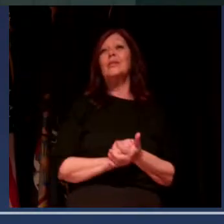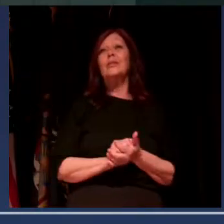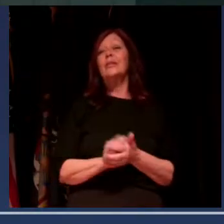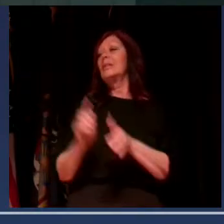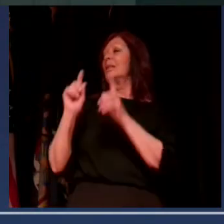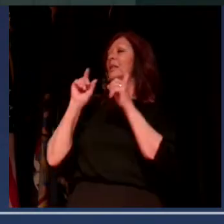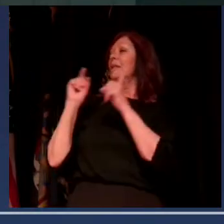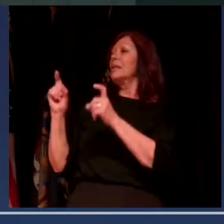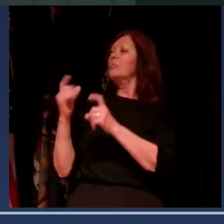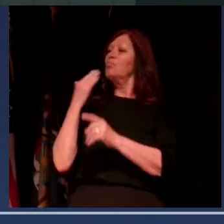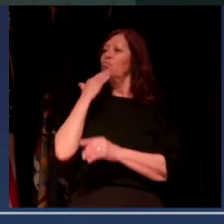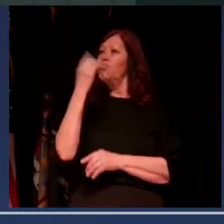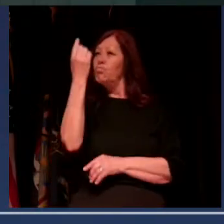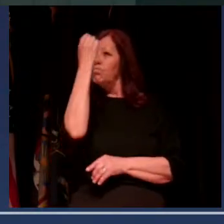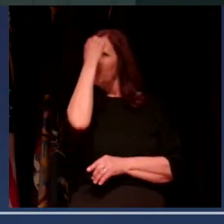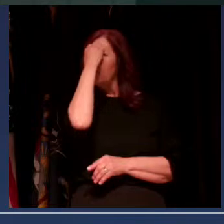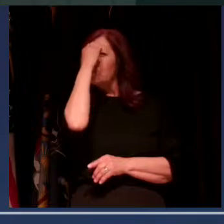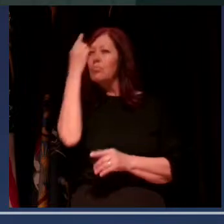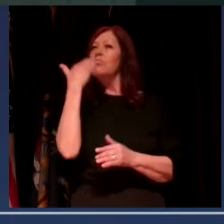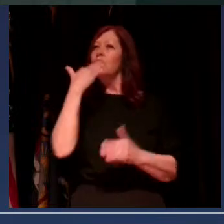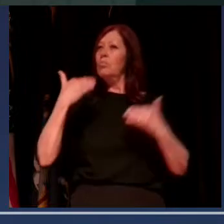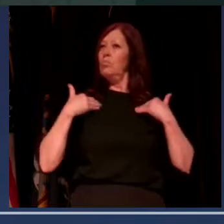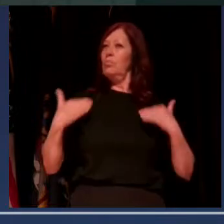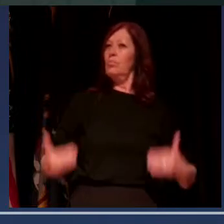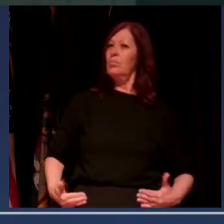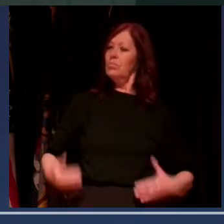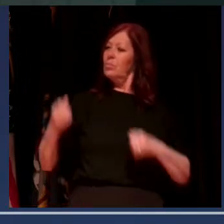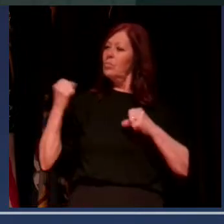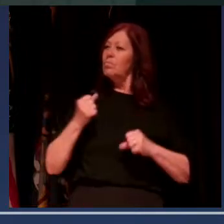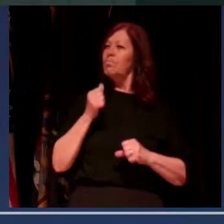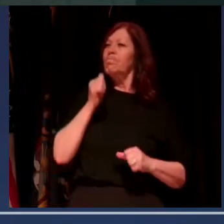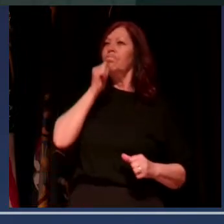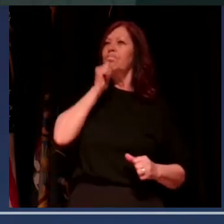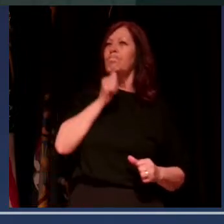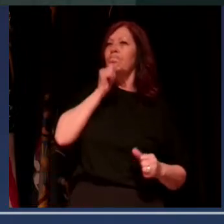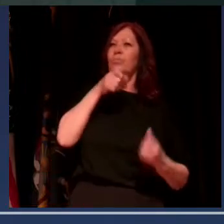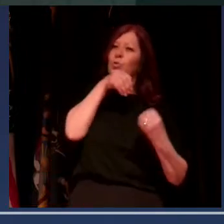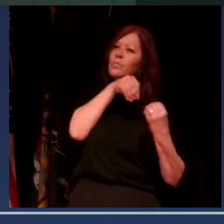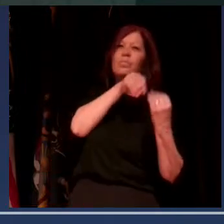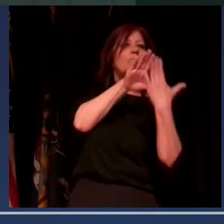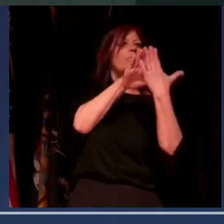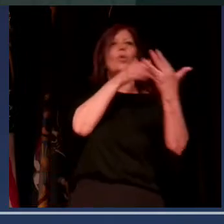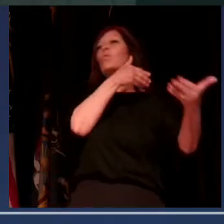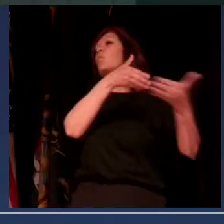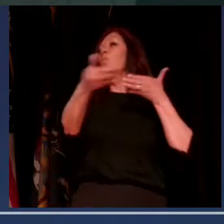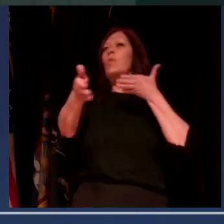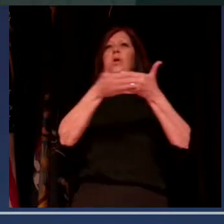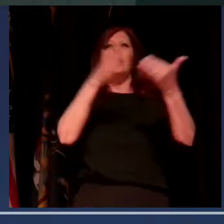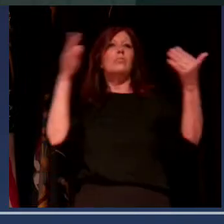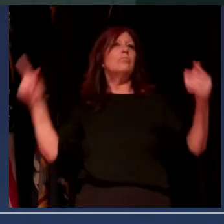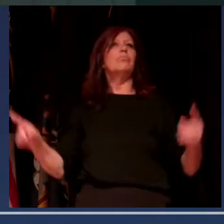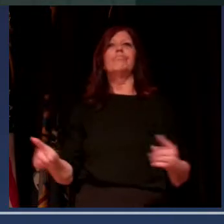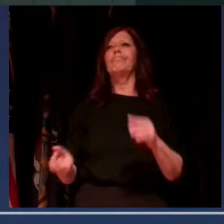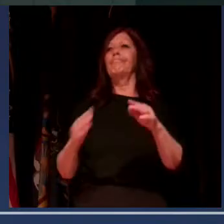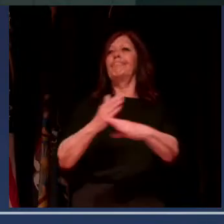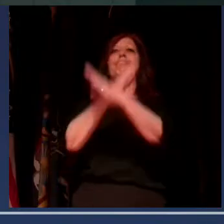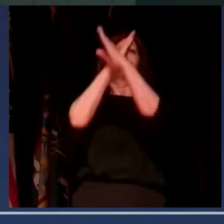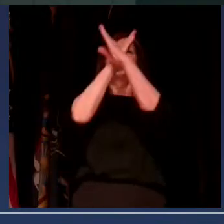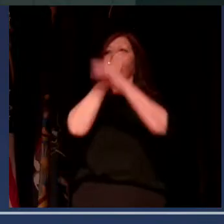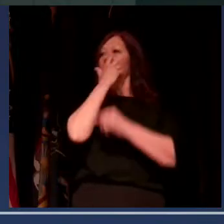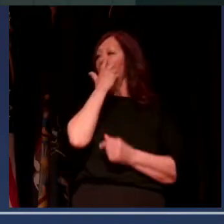them soundness of mind and body, the fortitude and perseverance to face whatever nature or circumstance sends our